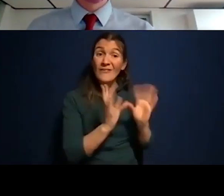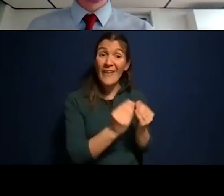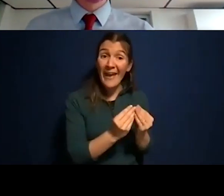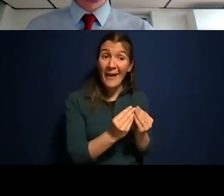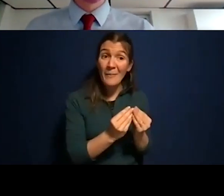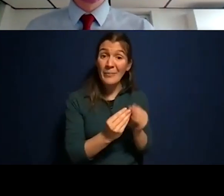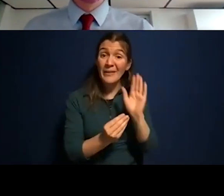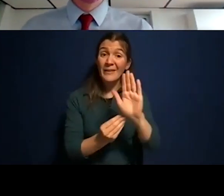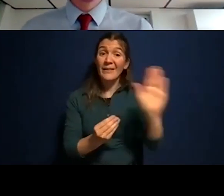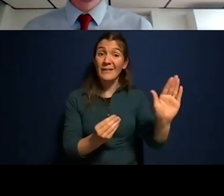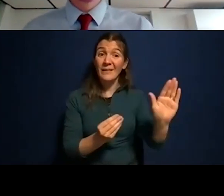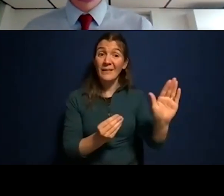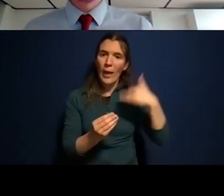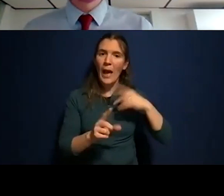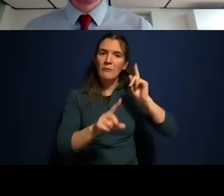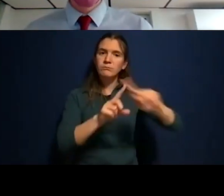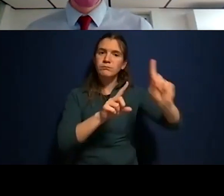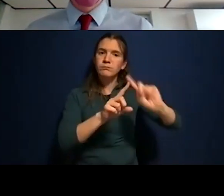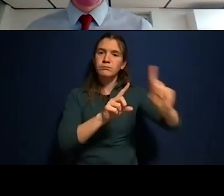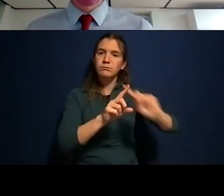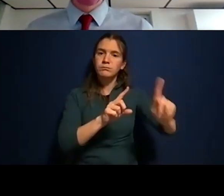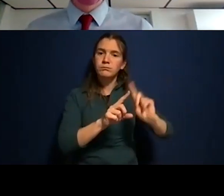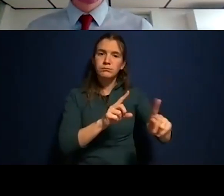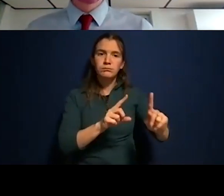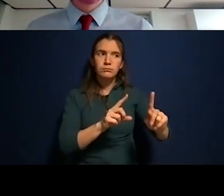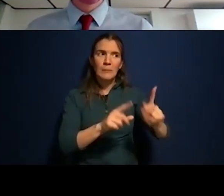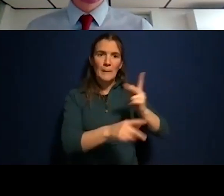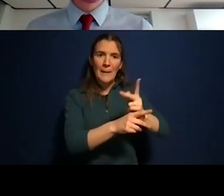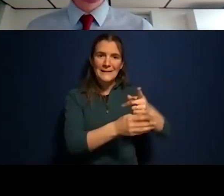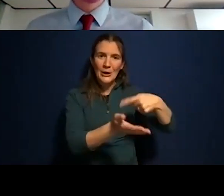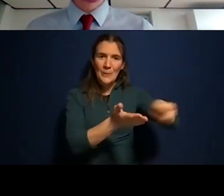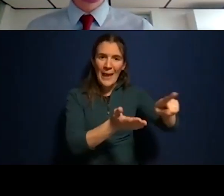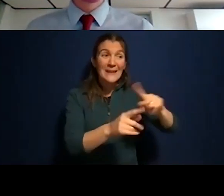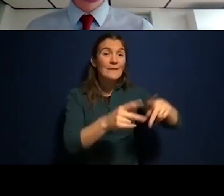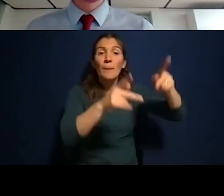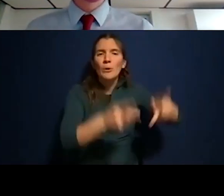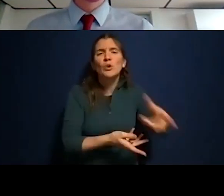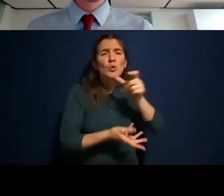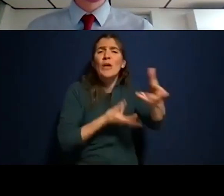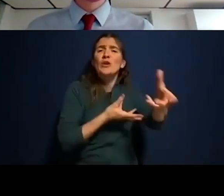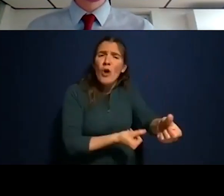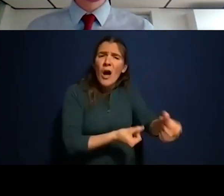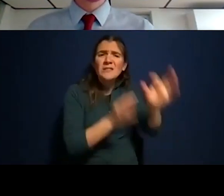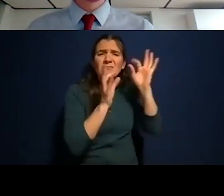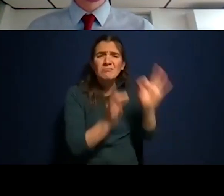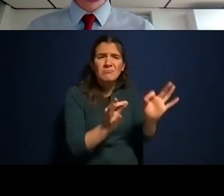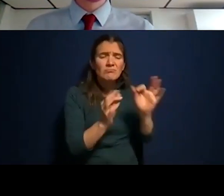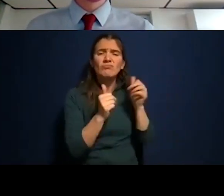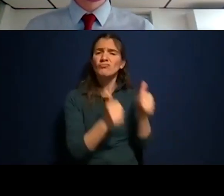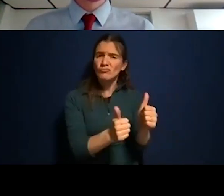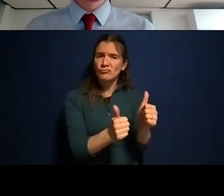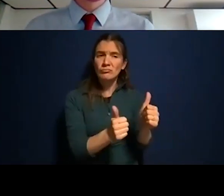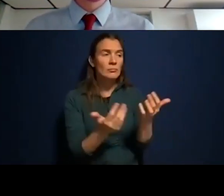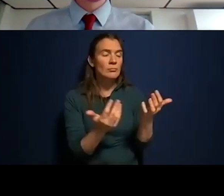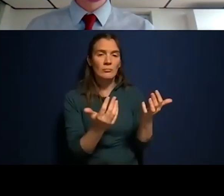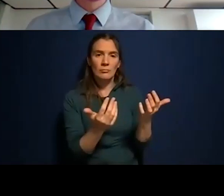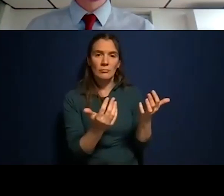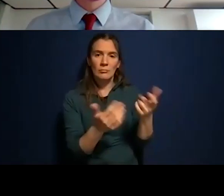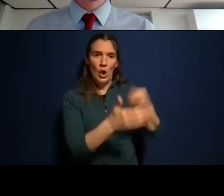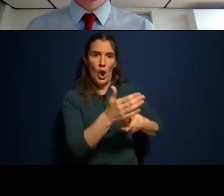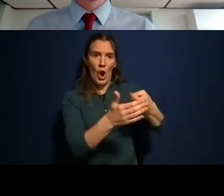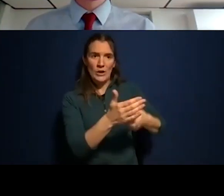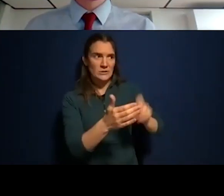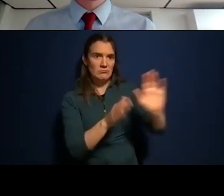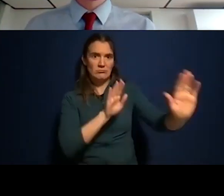household, each individual is going to have a different person that they trust, a different service that they trust. That's going to